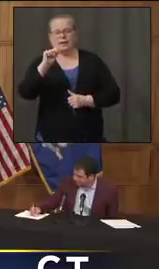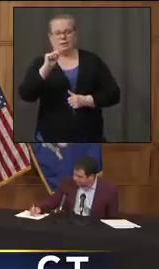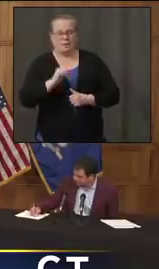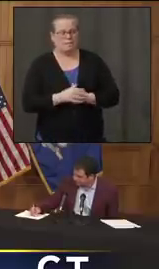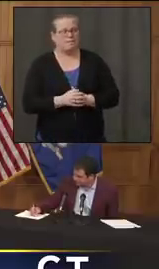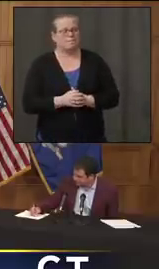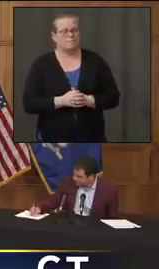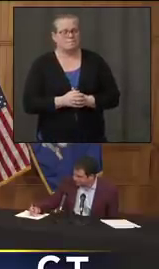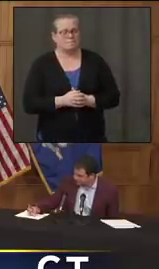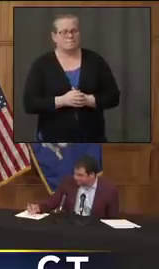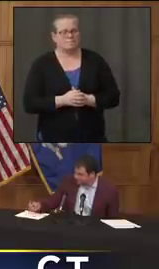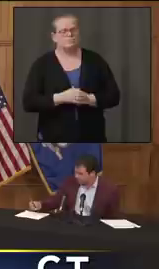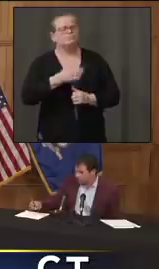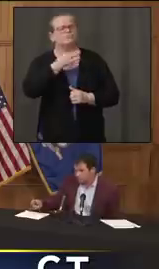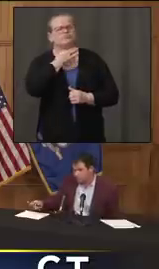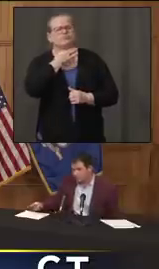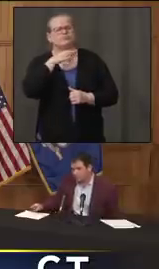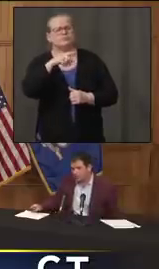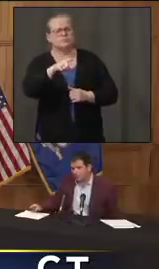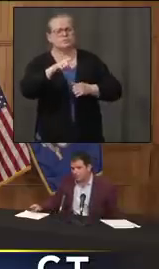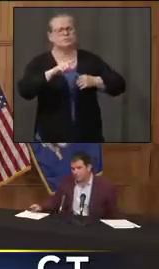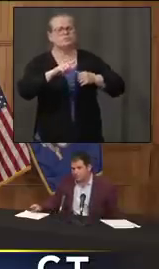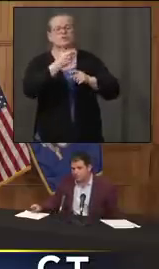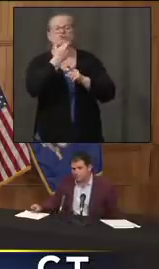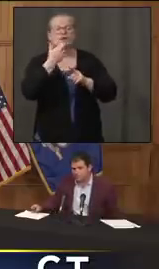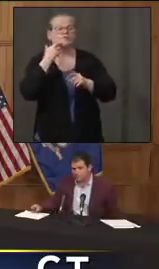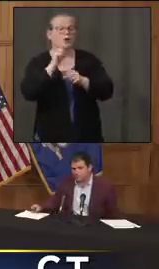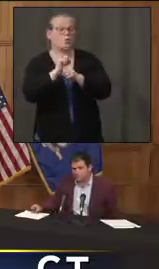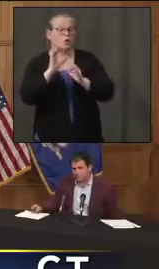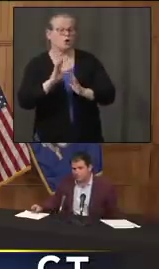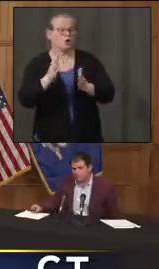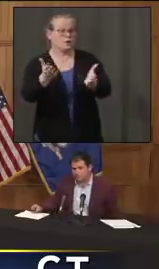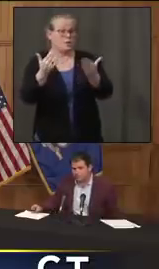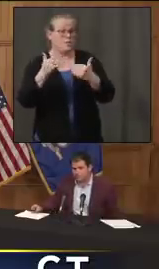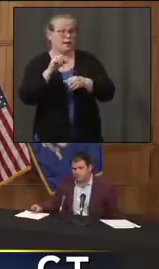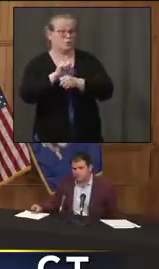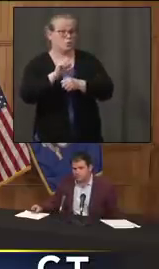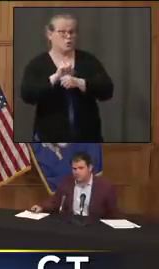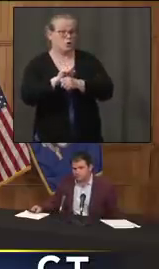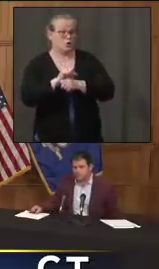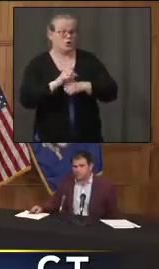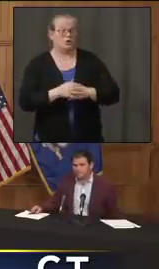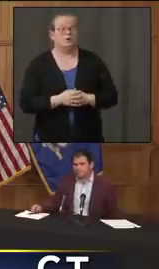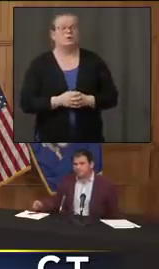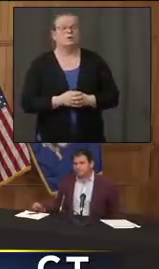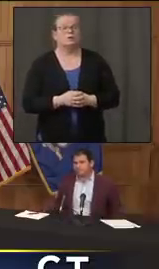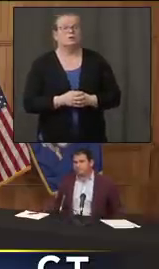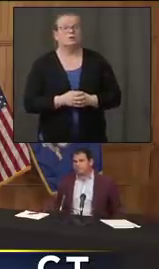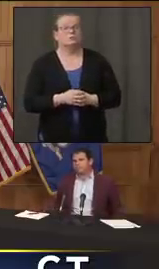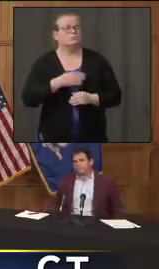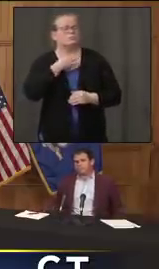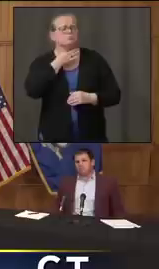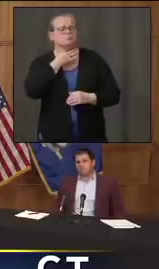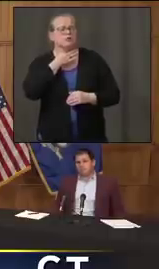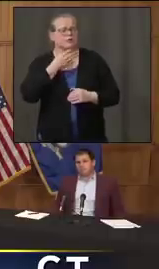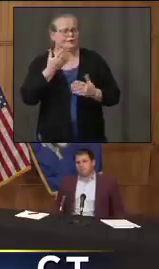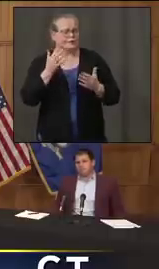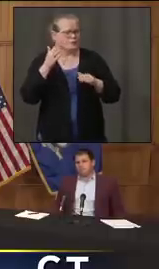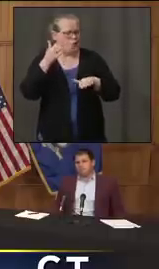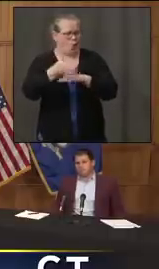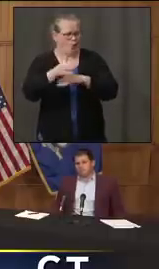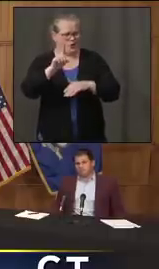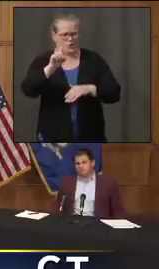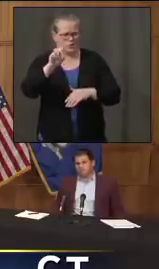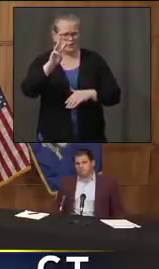of bringing restaurant workers back, what percentage of the 160,000 some odd employees